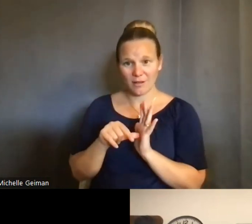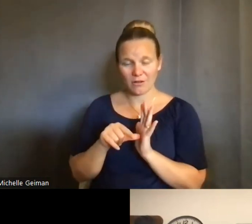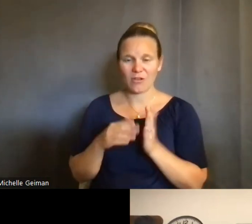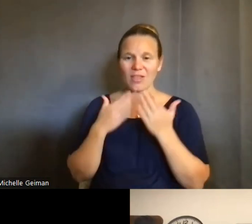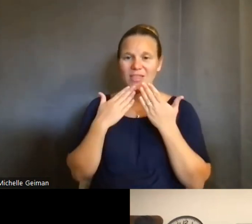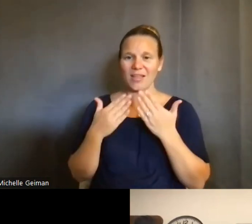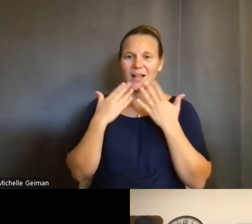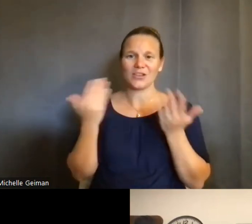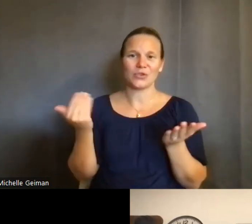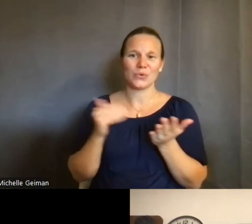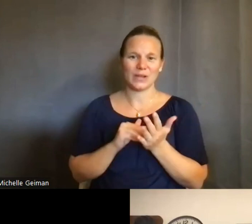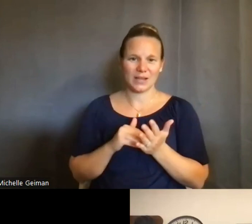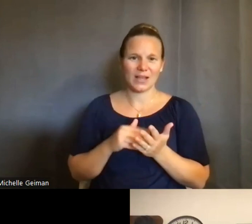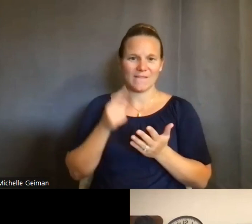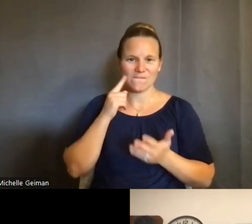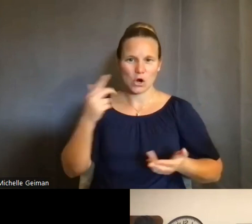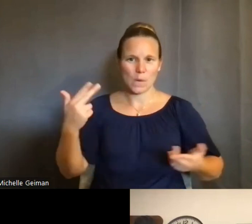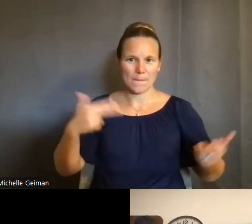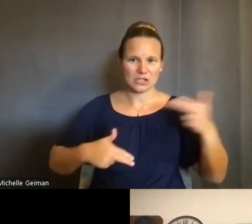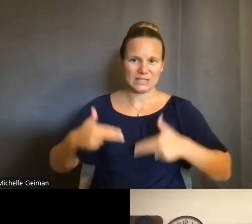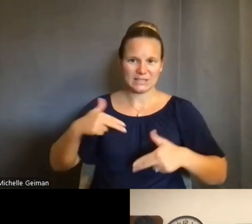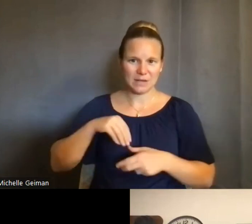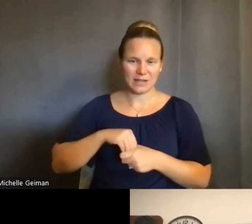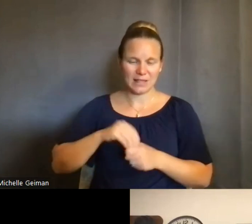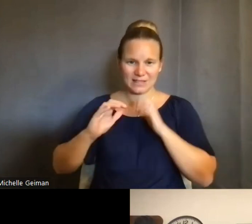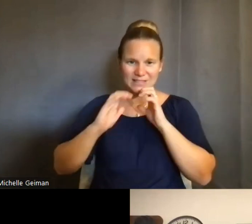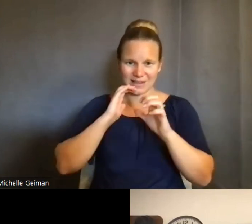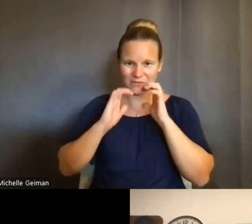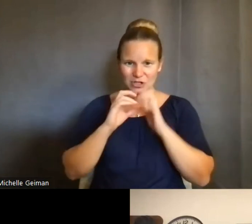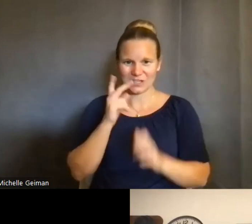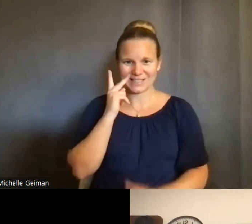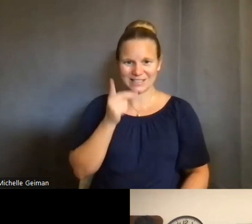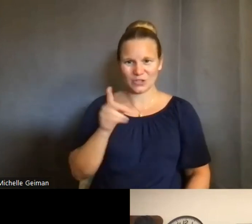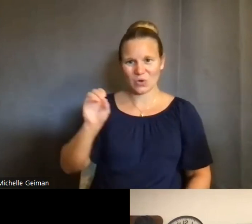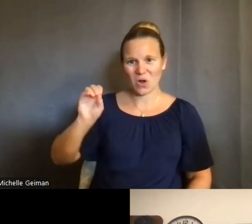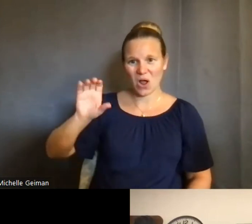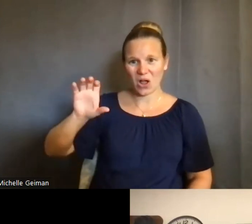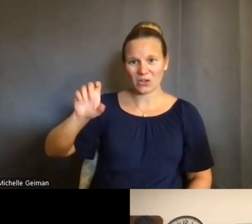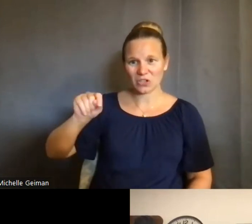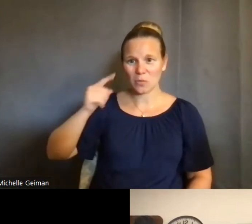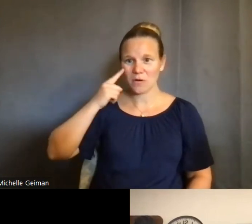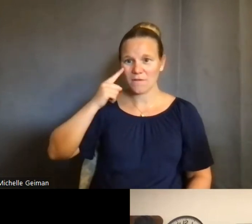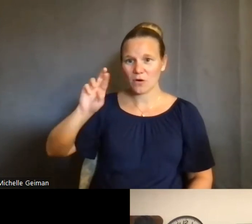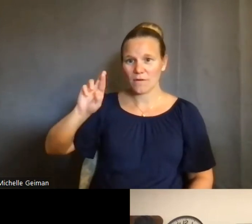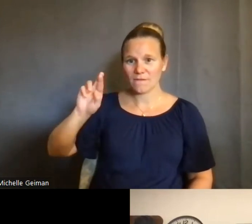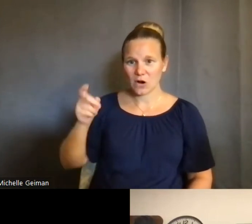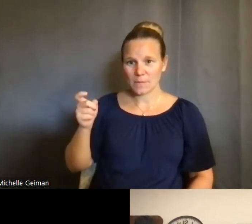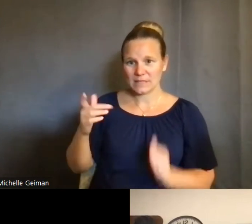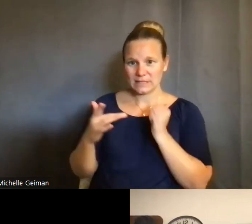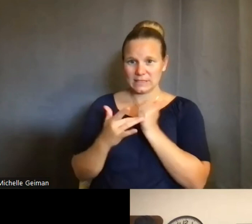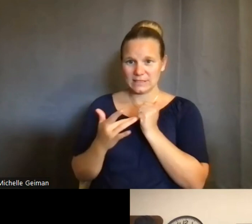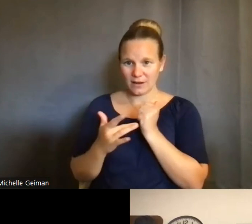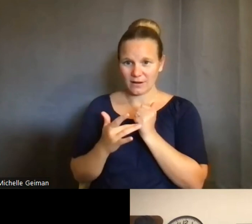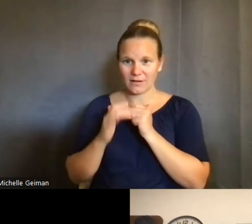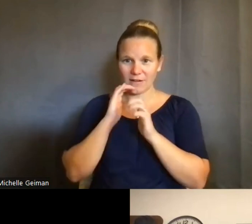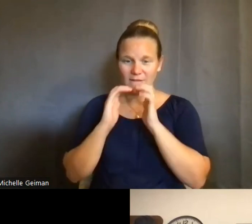everybody participating in our conversation. We'll see you in October for the pharmacy tech conversation,